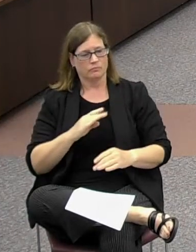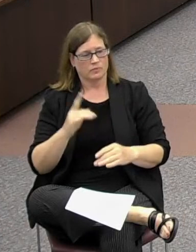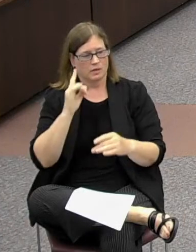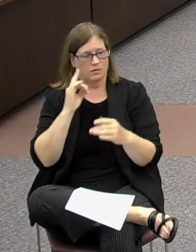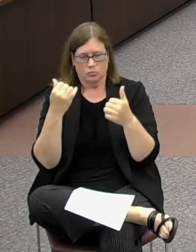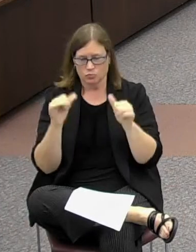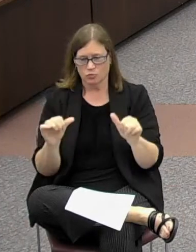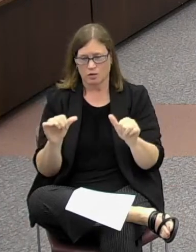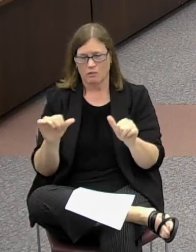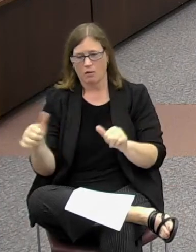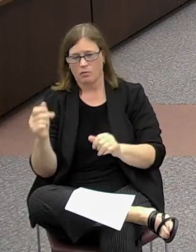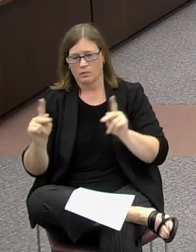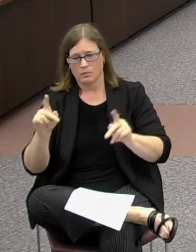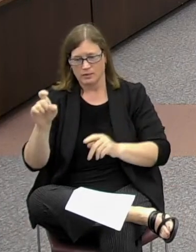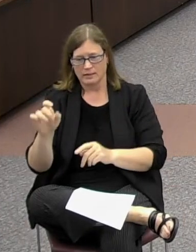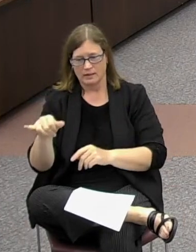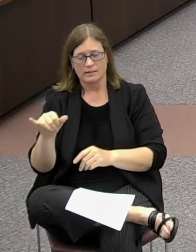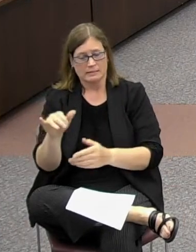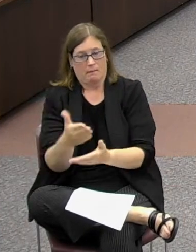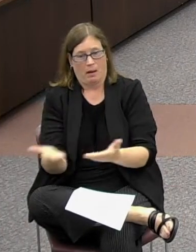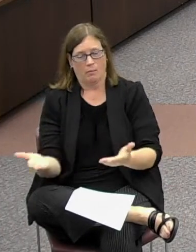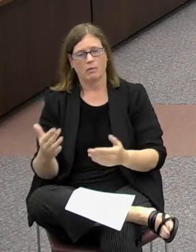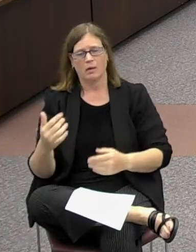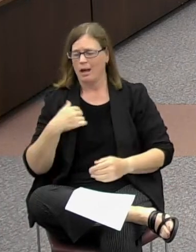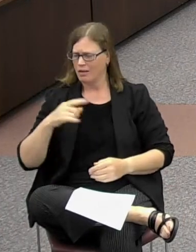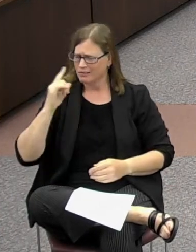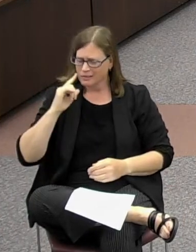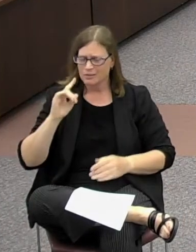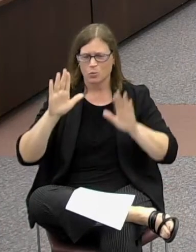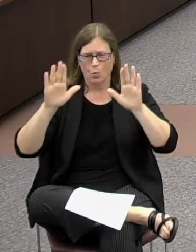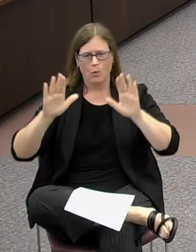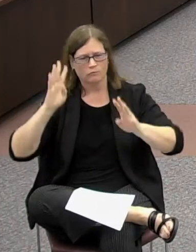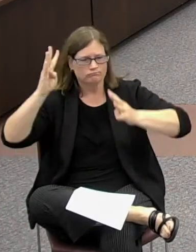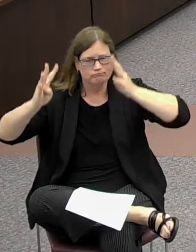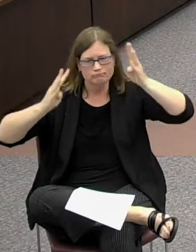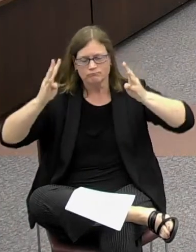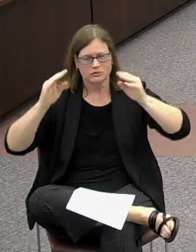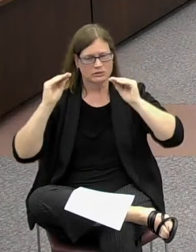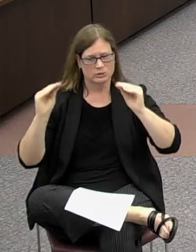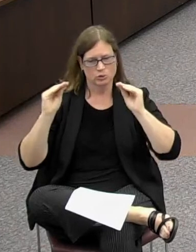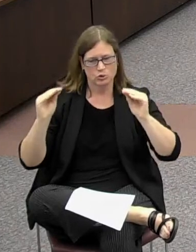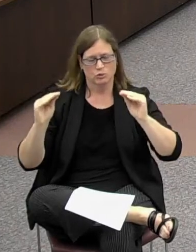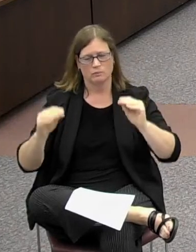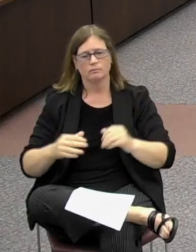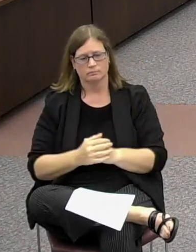see if others are in need of it, but I just think that's wonderful innovation in teaching.